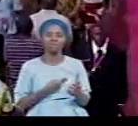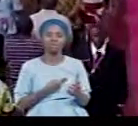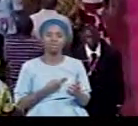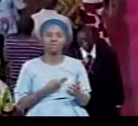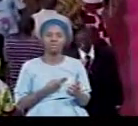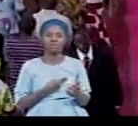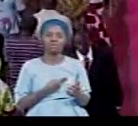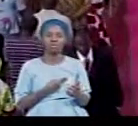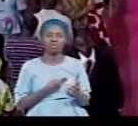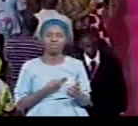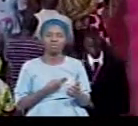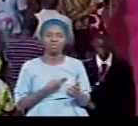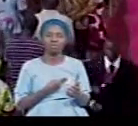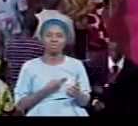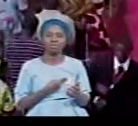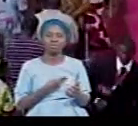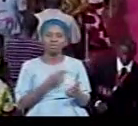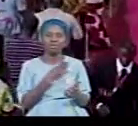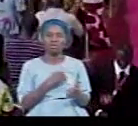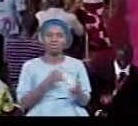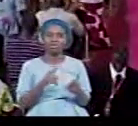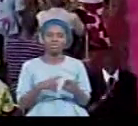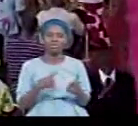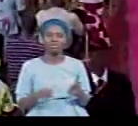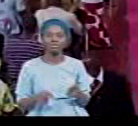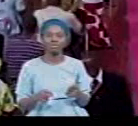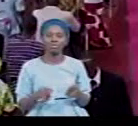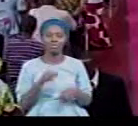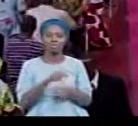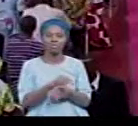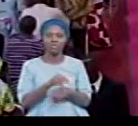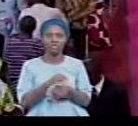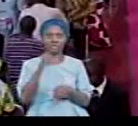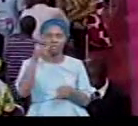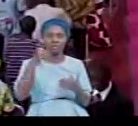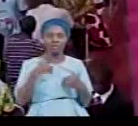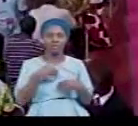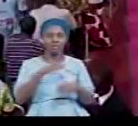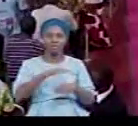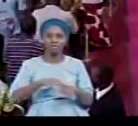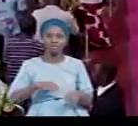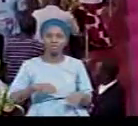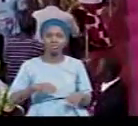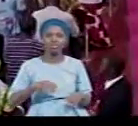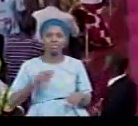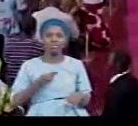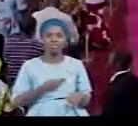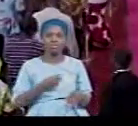as to the ministry that he has called every one of us into.